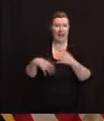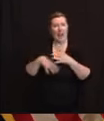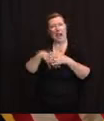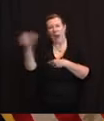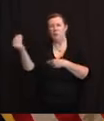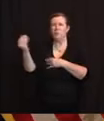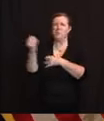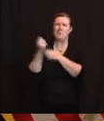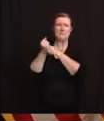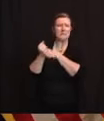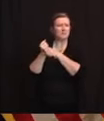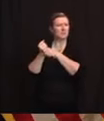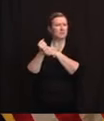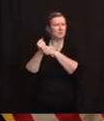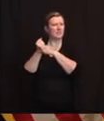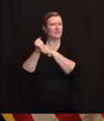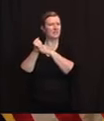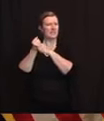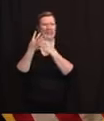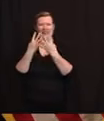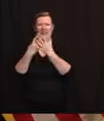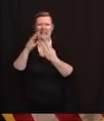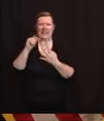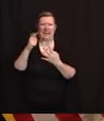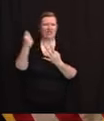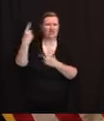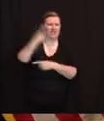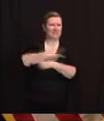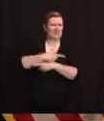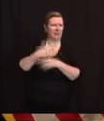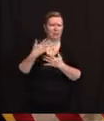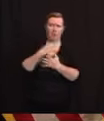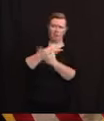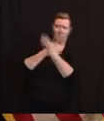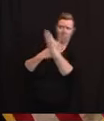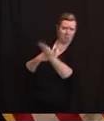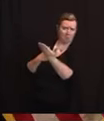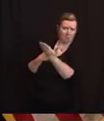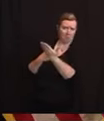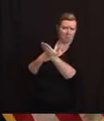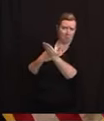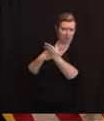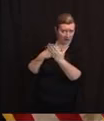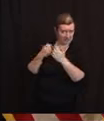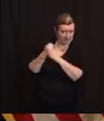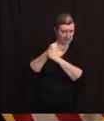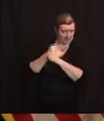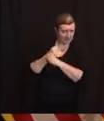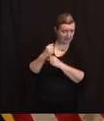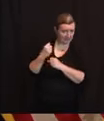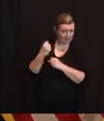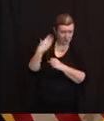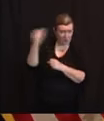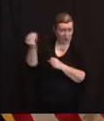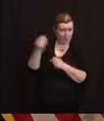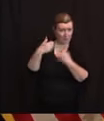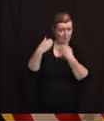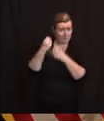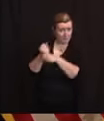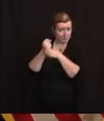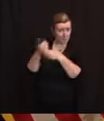cage day, and they're wondering, as far as the data goes, how far or how close are we to outdoor baseball